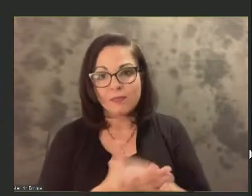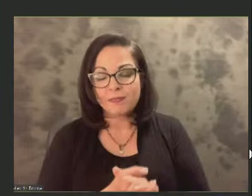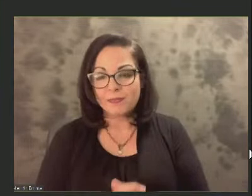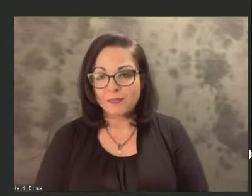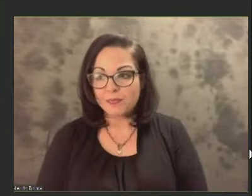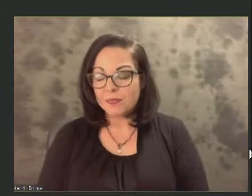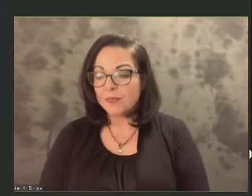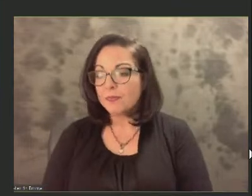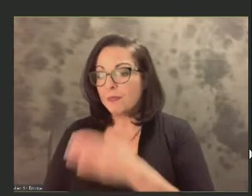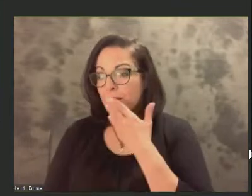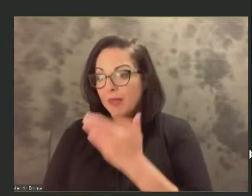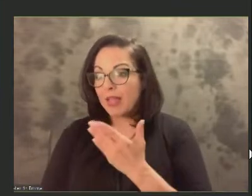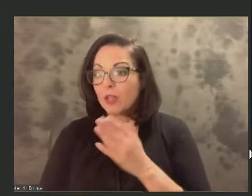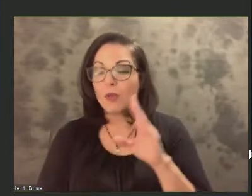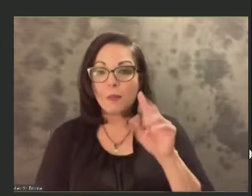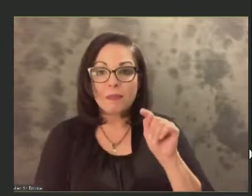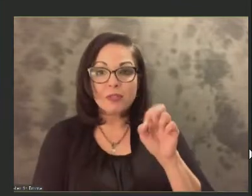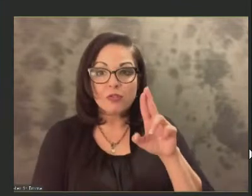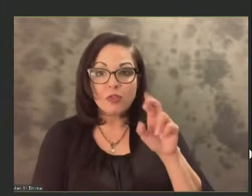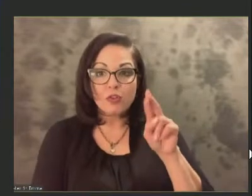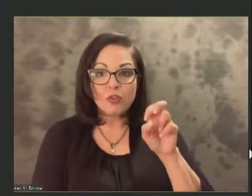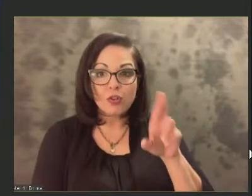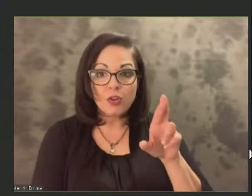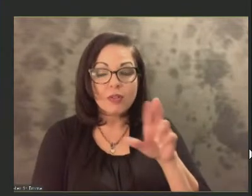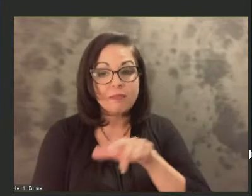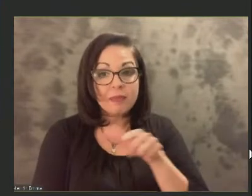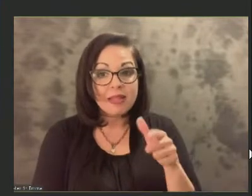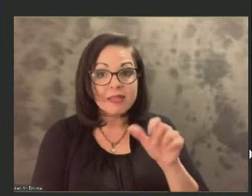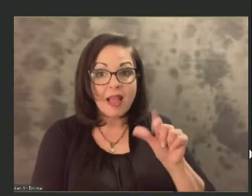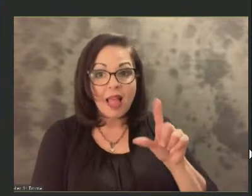Thank you very much, Ms. Turner. Ms. Alvarez, please.